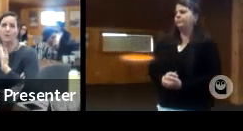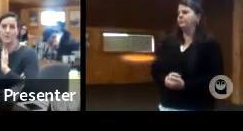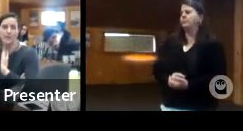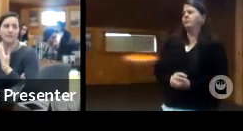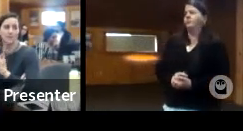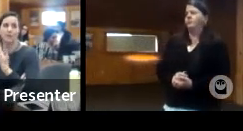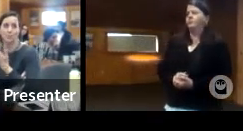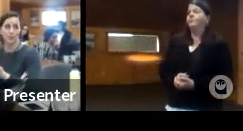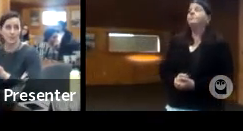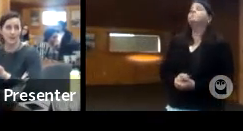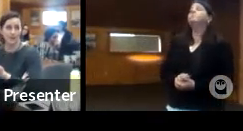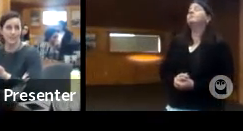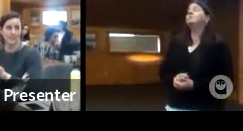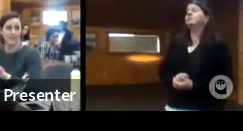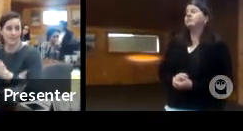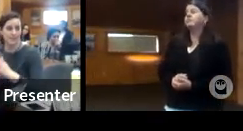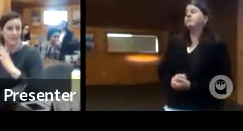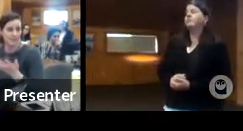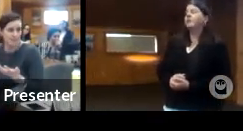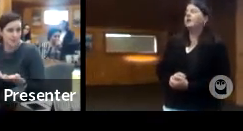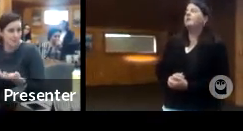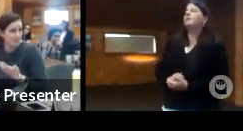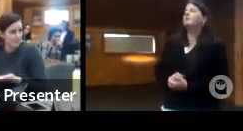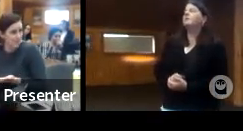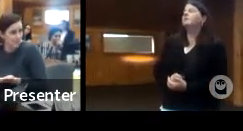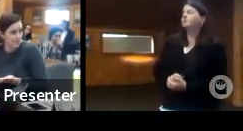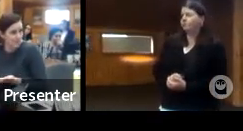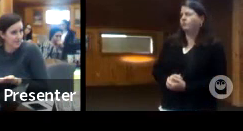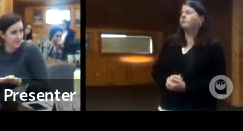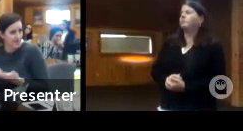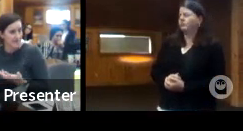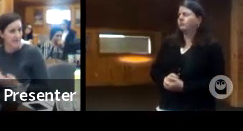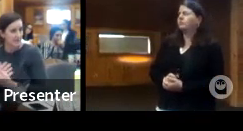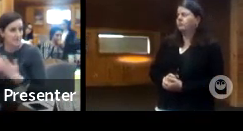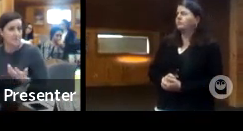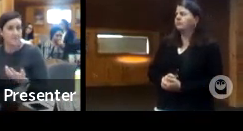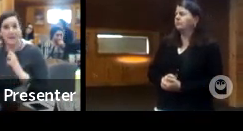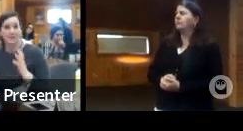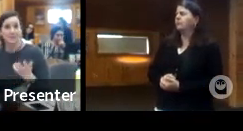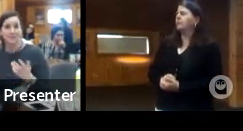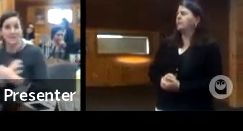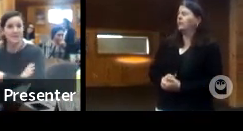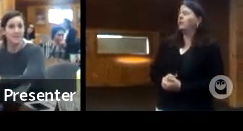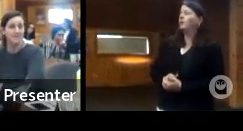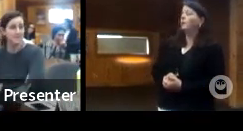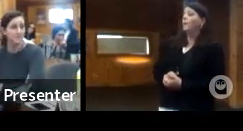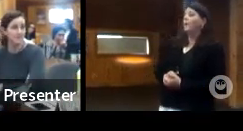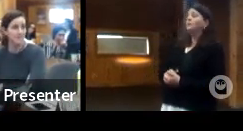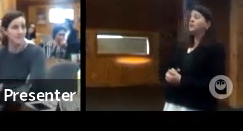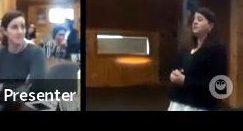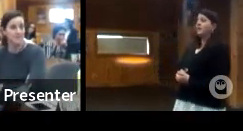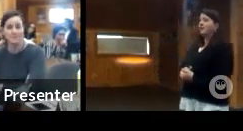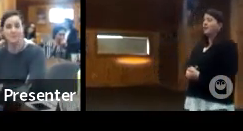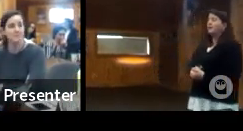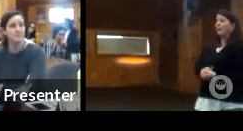off, you are getting paid because you're on work time, technically, like your agency's allowing you to testify. How do you say yes or no?